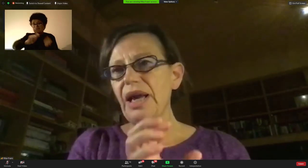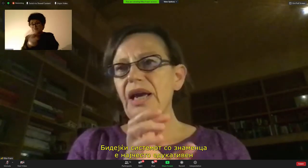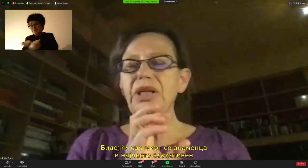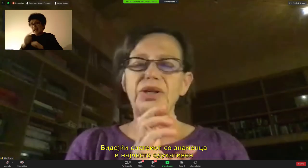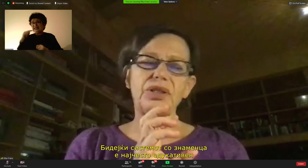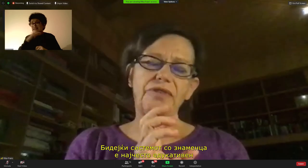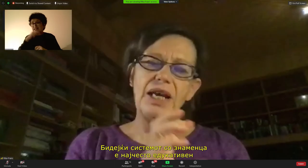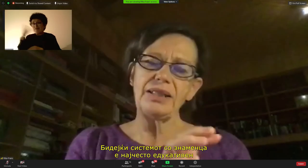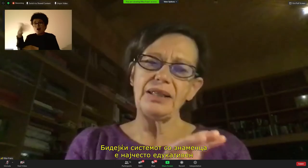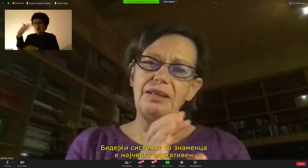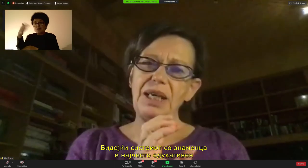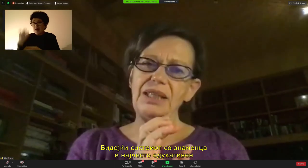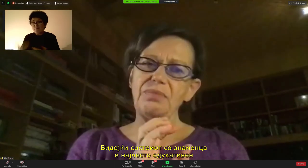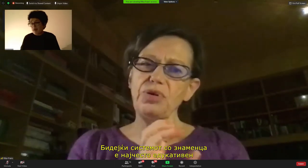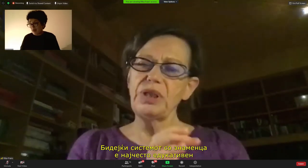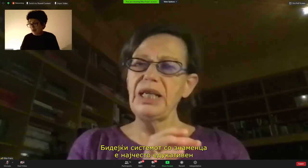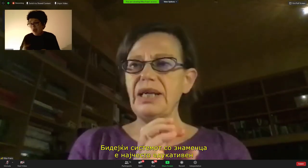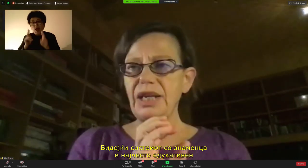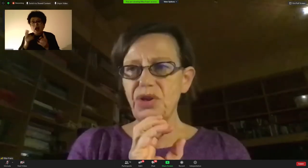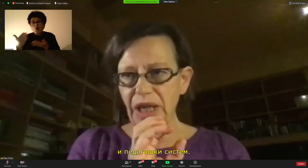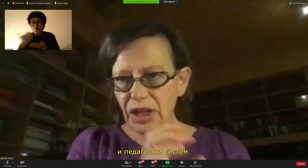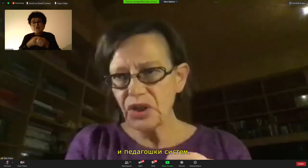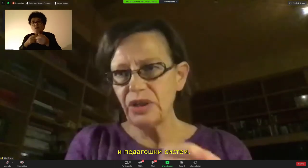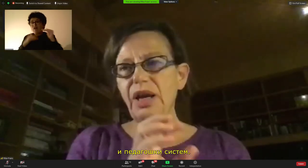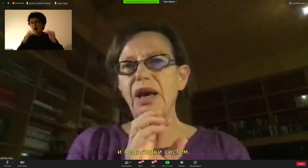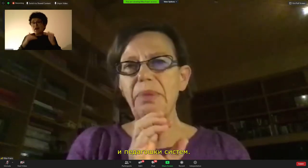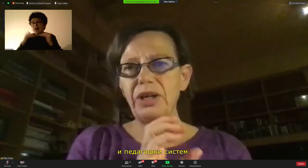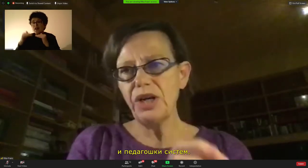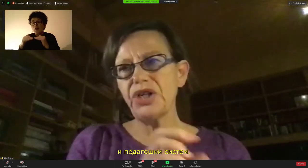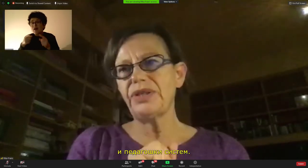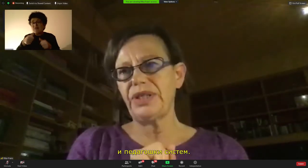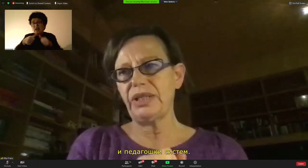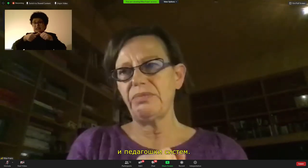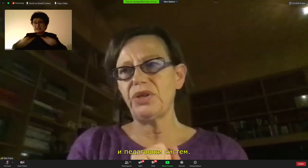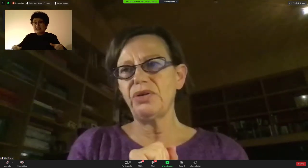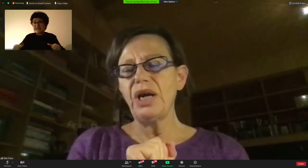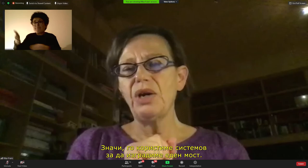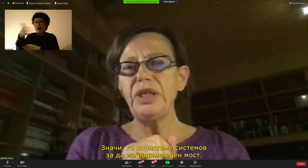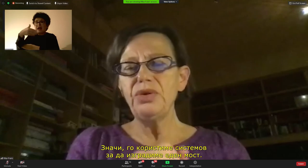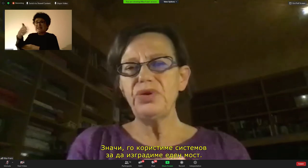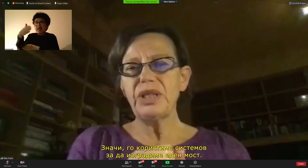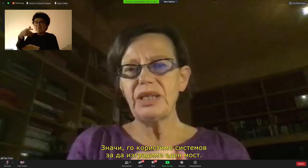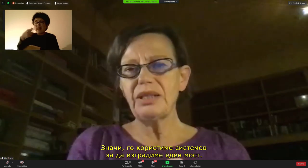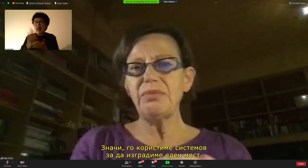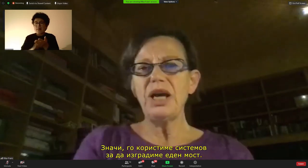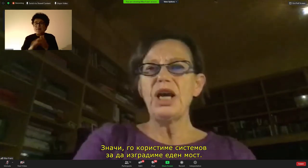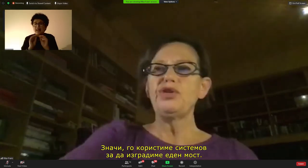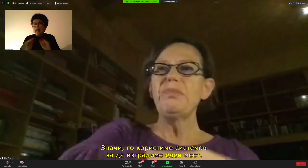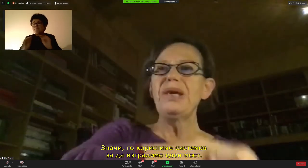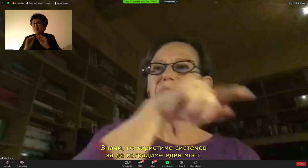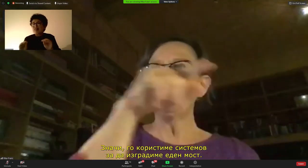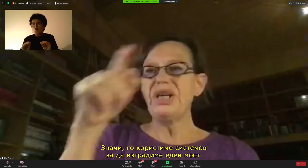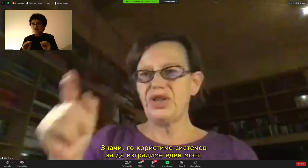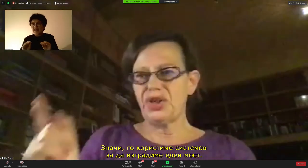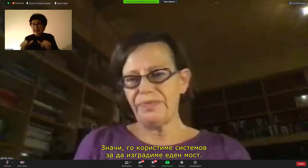criteria? Because the flag system is mostly an educational, a pedagogical system. So we use the system to